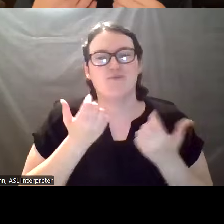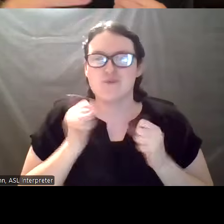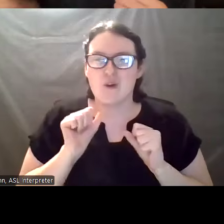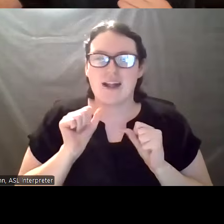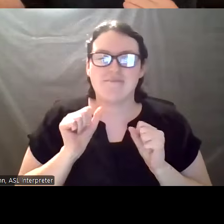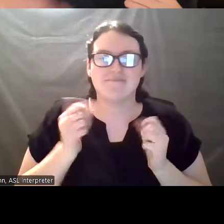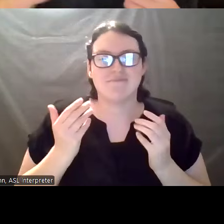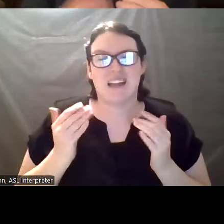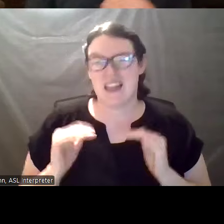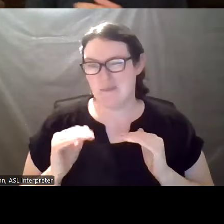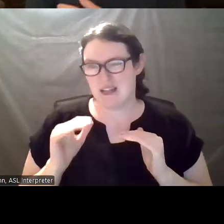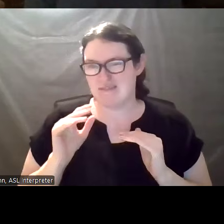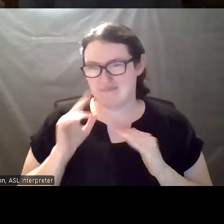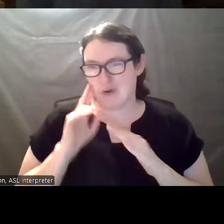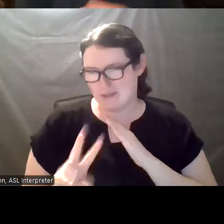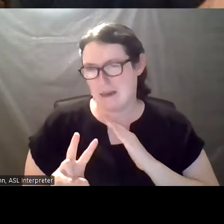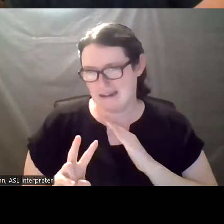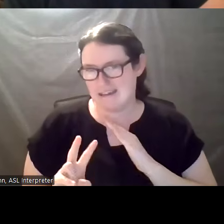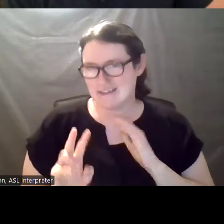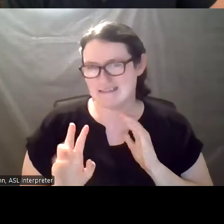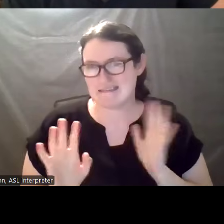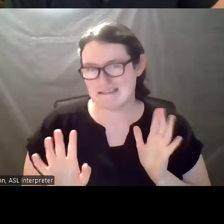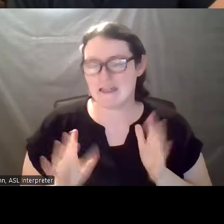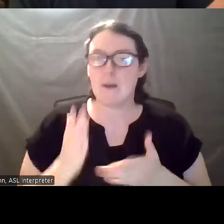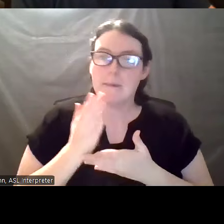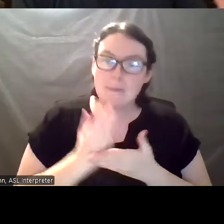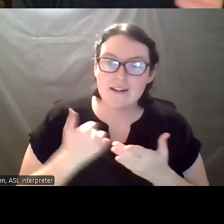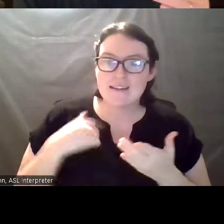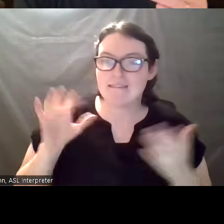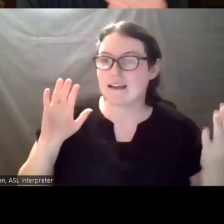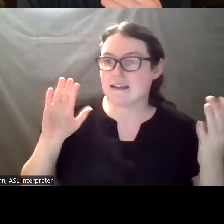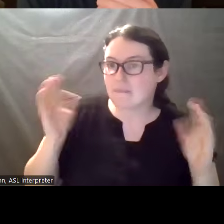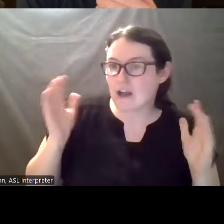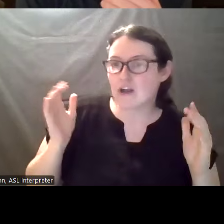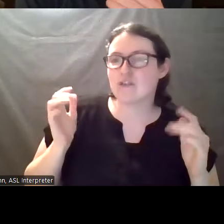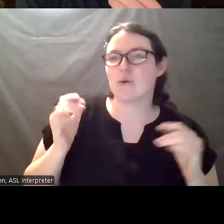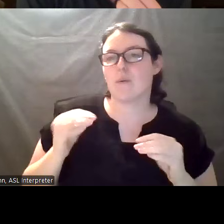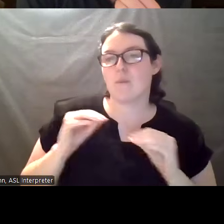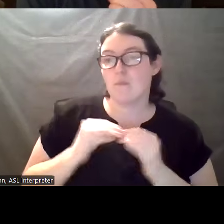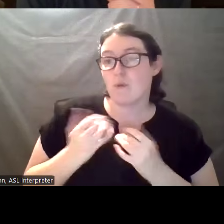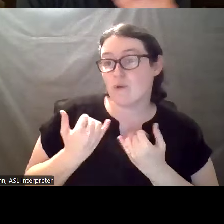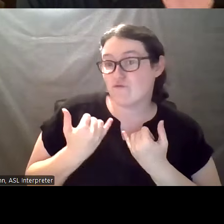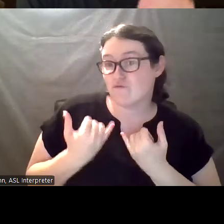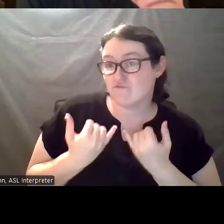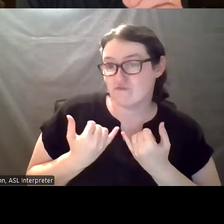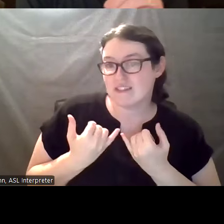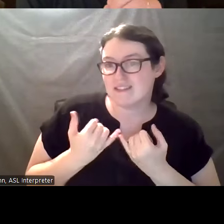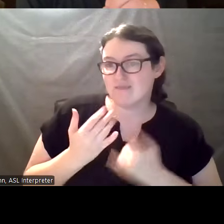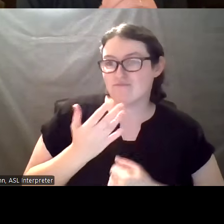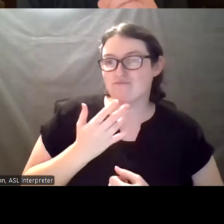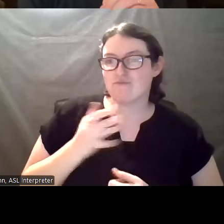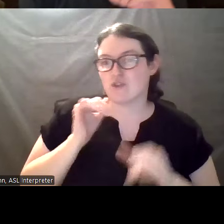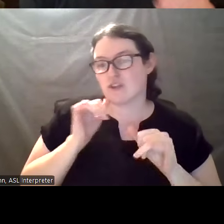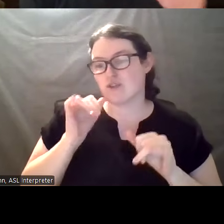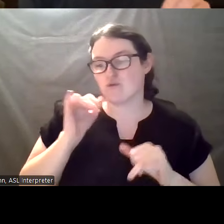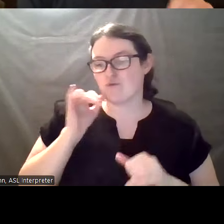ought to be able to get from this text. So I do that partly by comparing it to a series of more recent drinking songs, in particular drinking